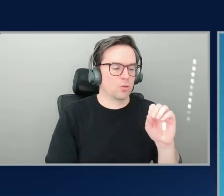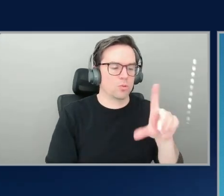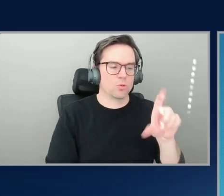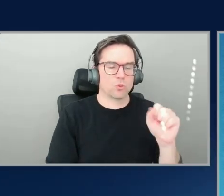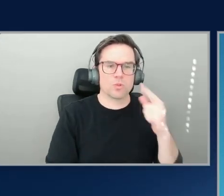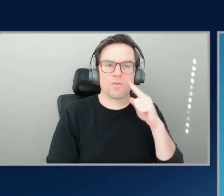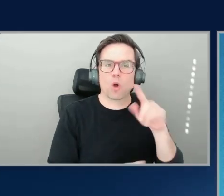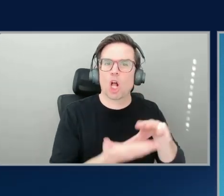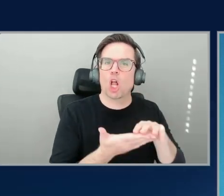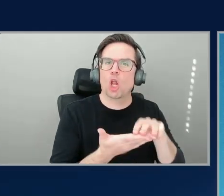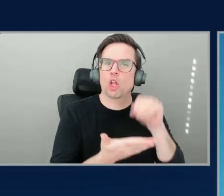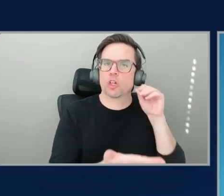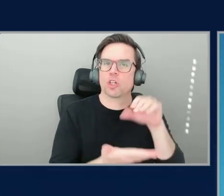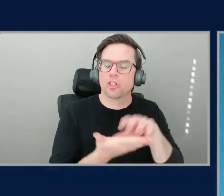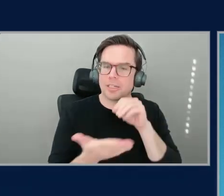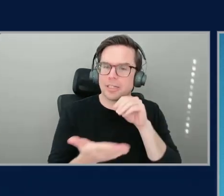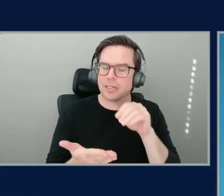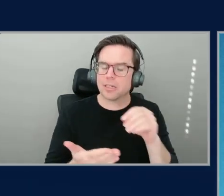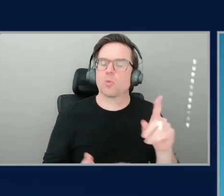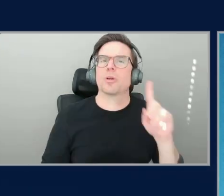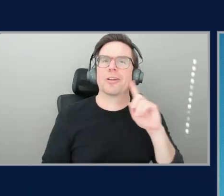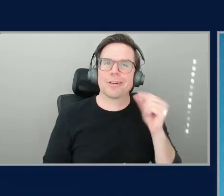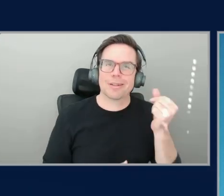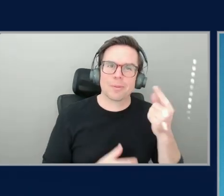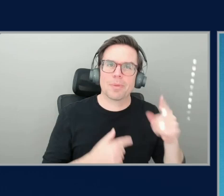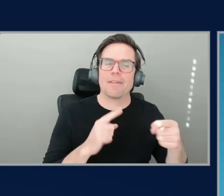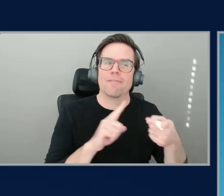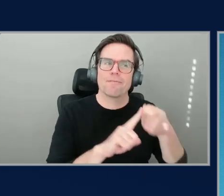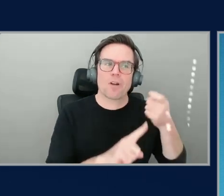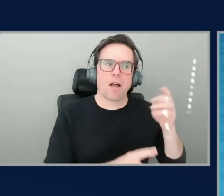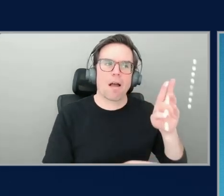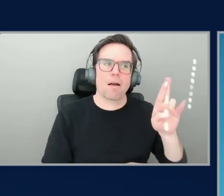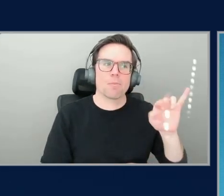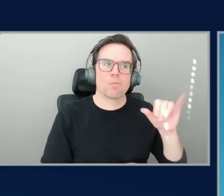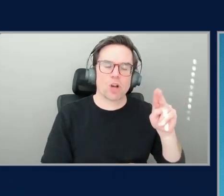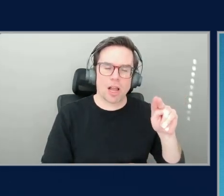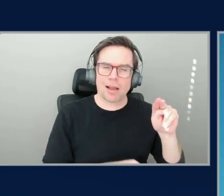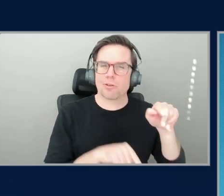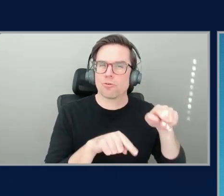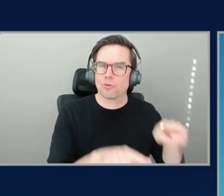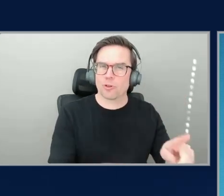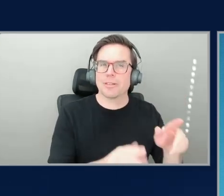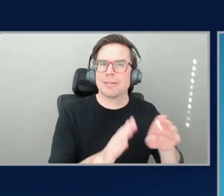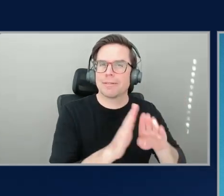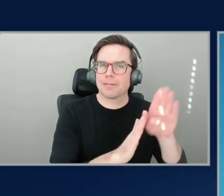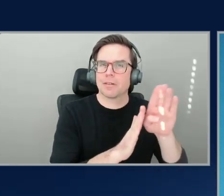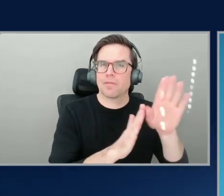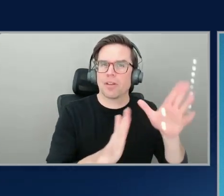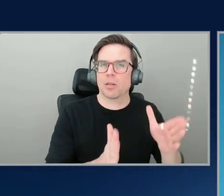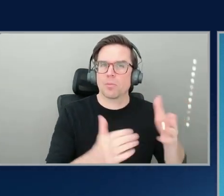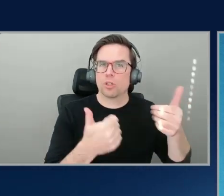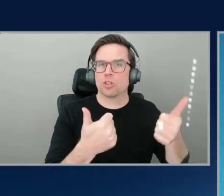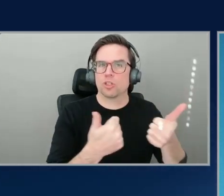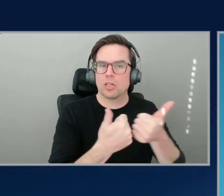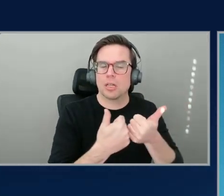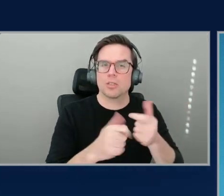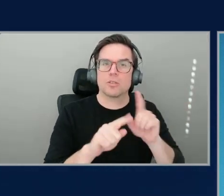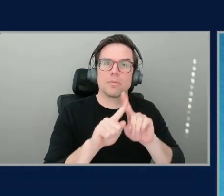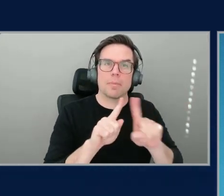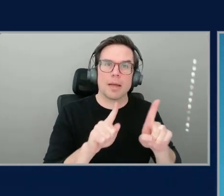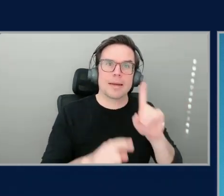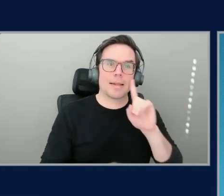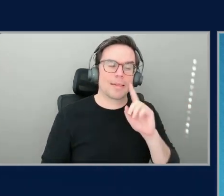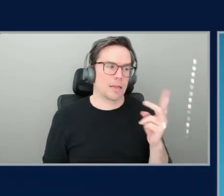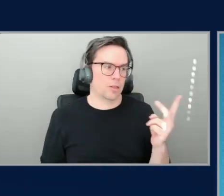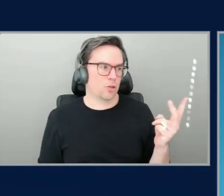We've heard a bit from Brian as we've talked through the developer challenges, but I think you two have focused solely on, like, how does this improve my